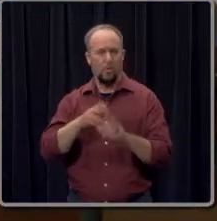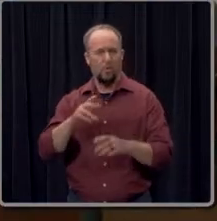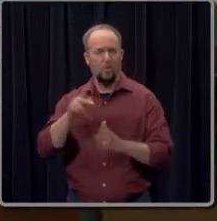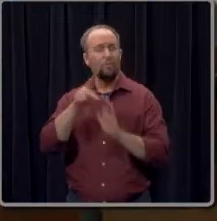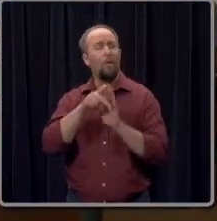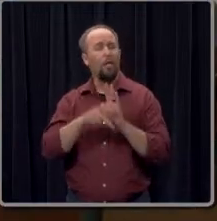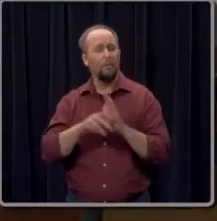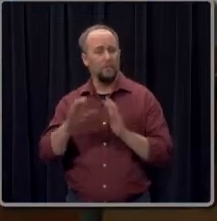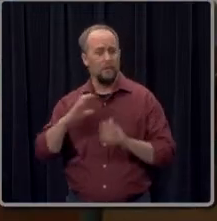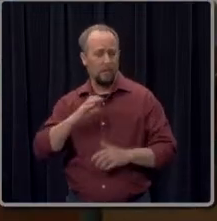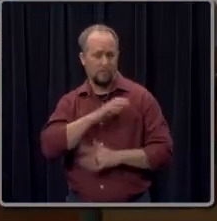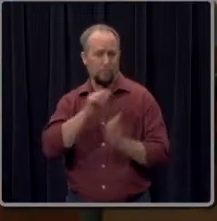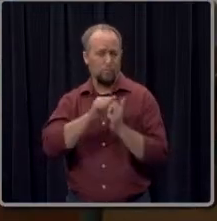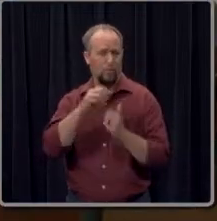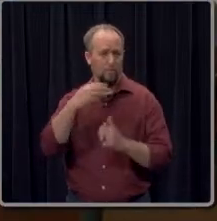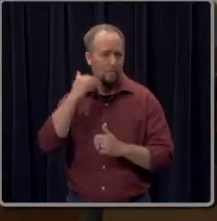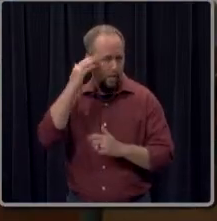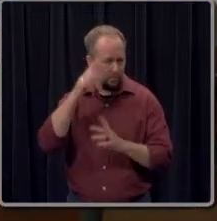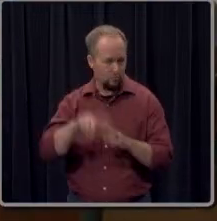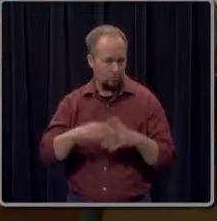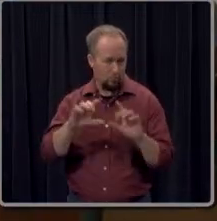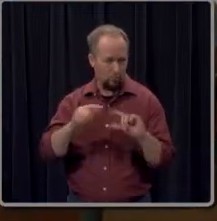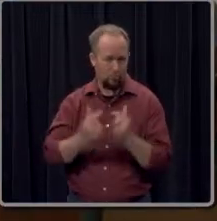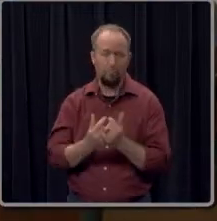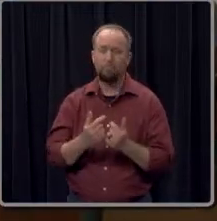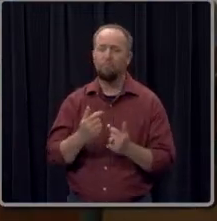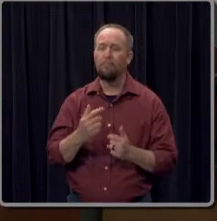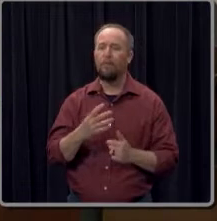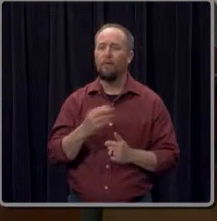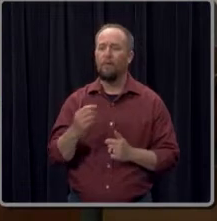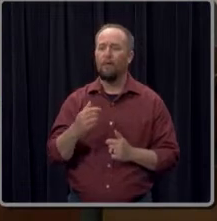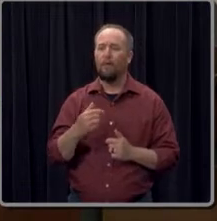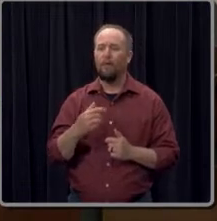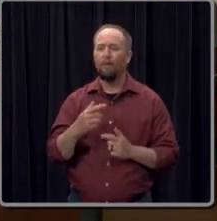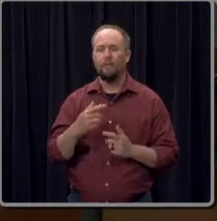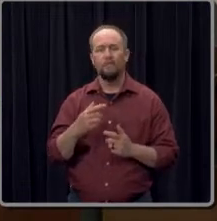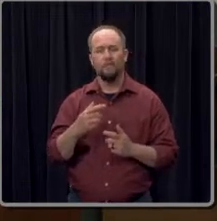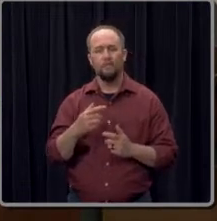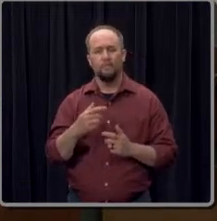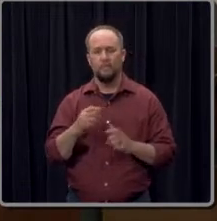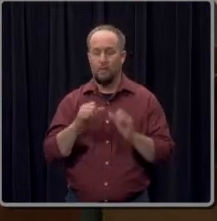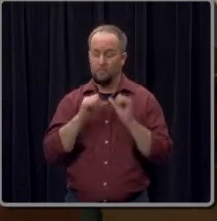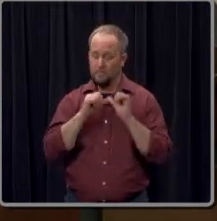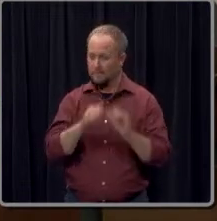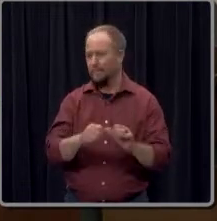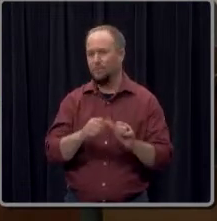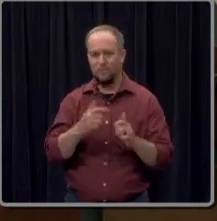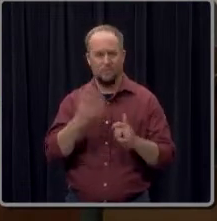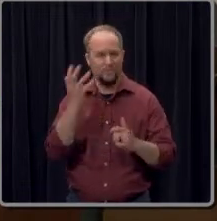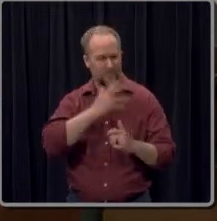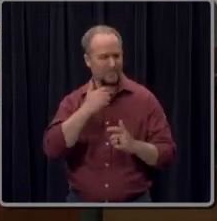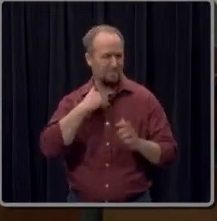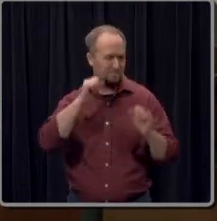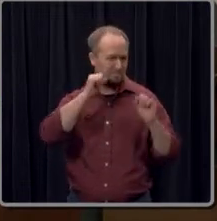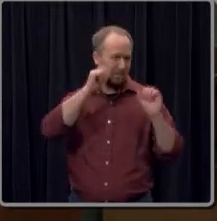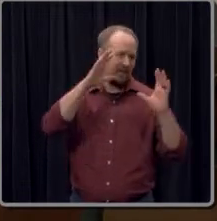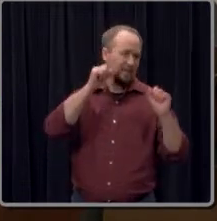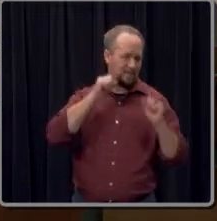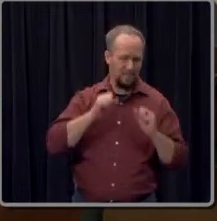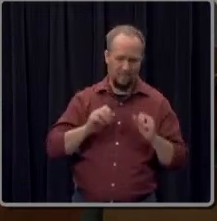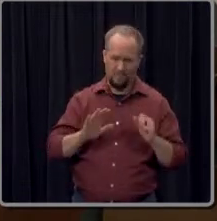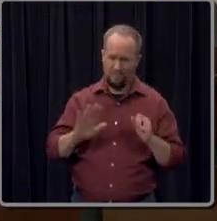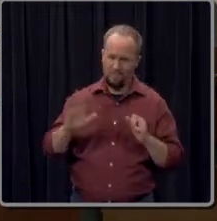council with the Head Start group, and continue to be amazed and astonished at the work